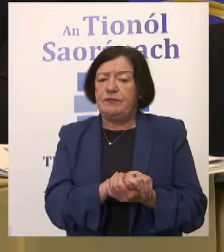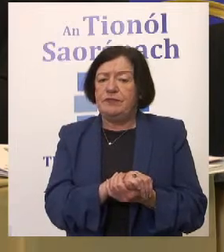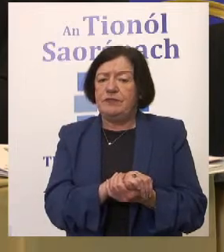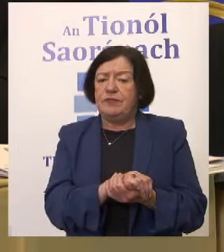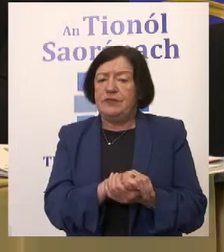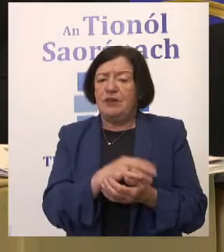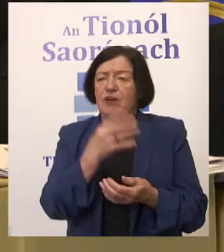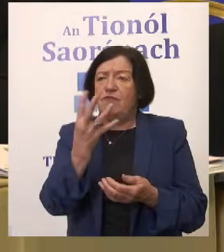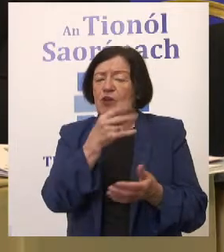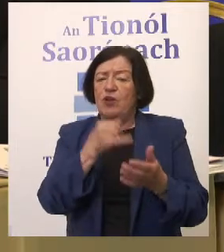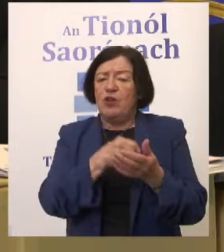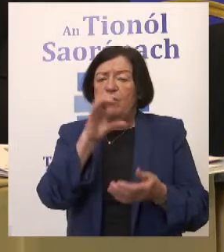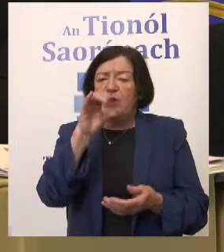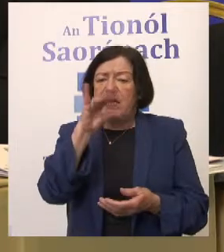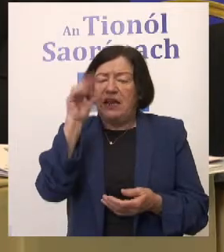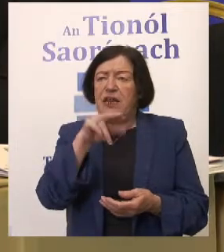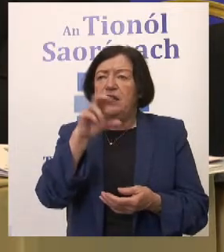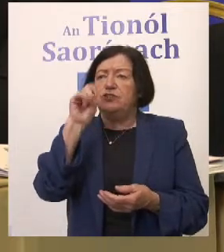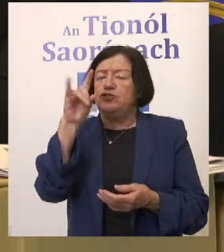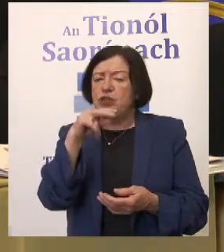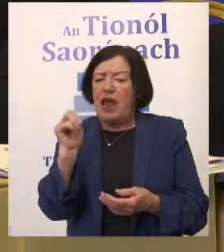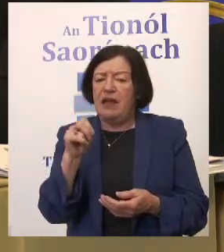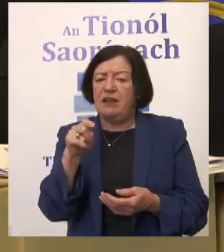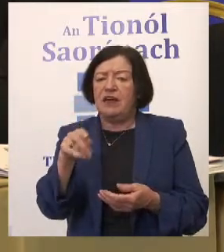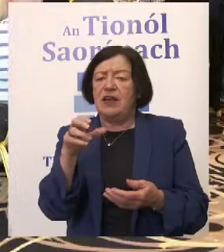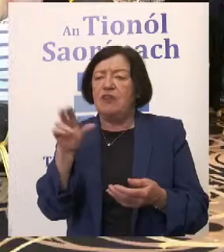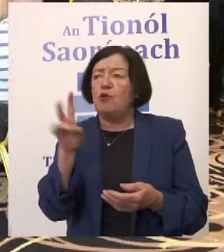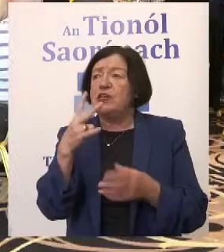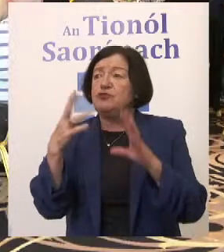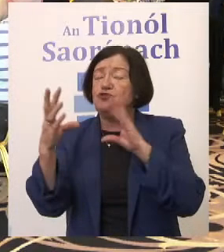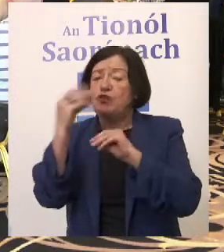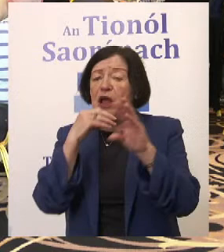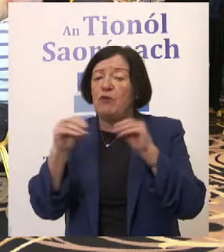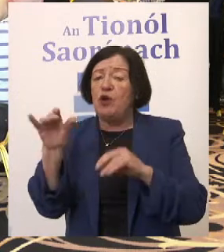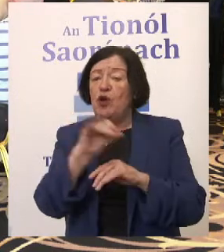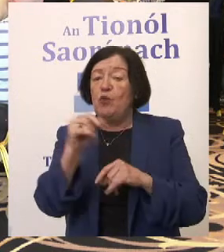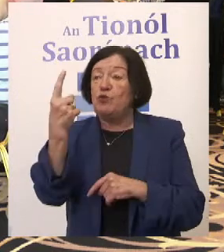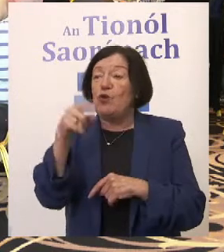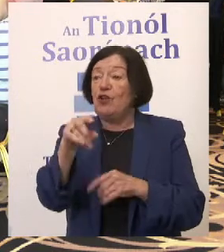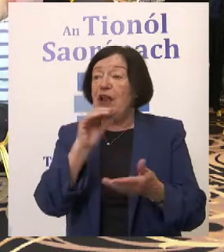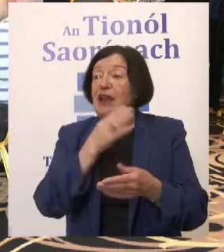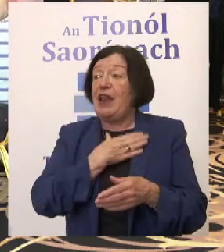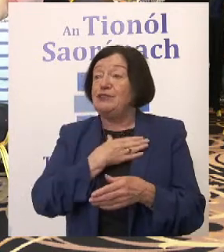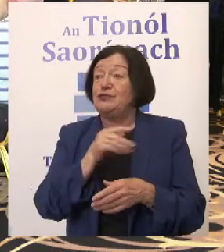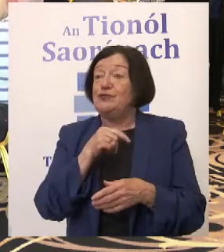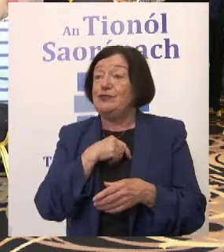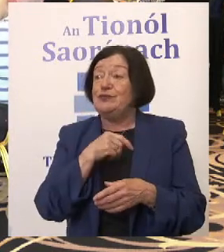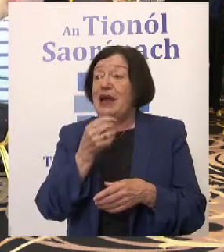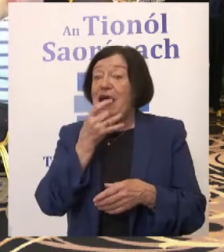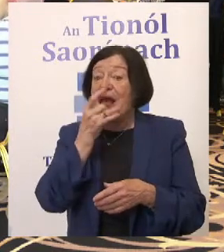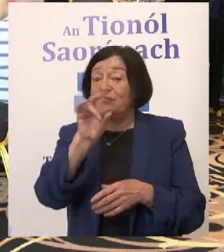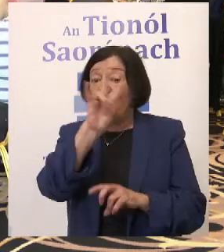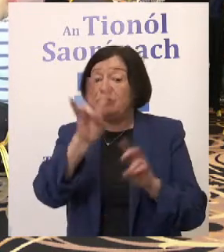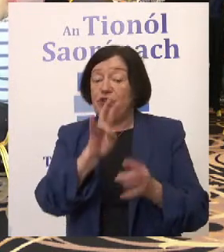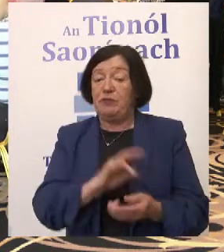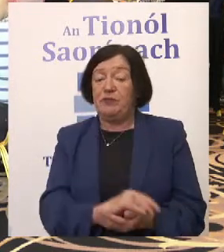4 questions from Killian, from Shane. You might just have a quick chat there. Which one you'd like to ask?